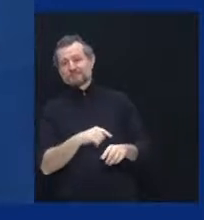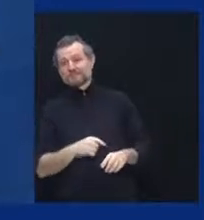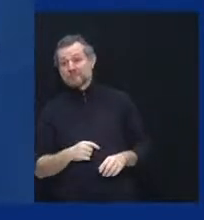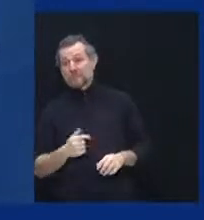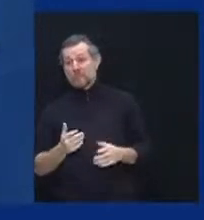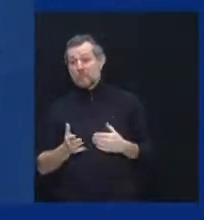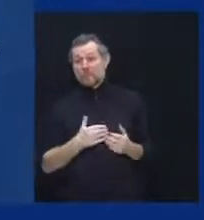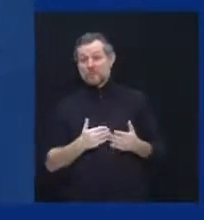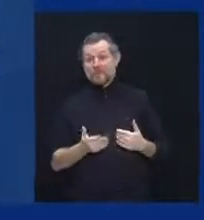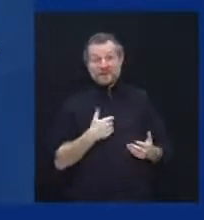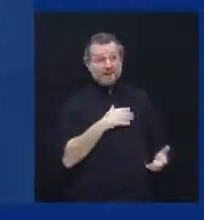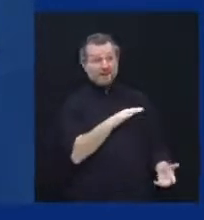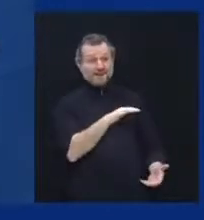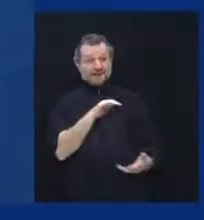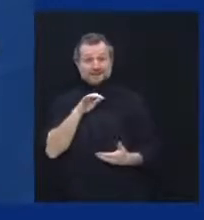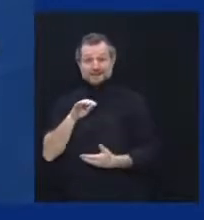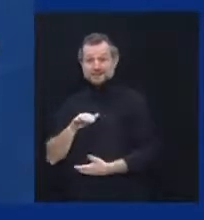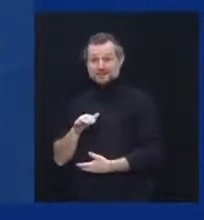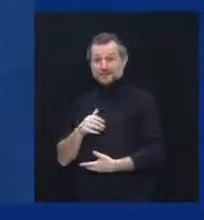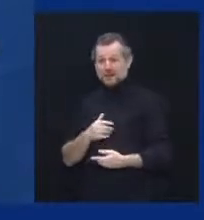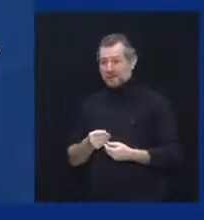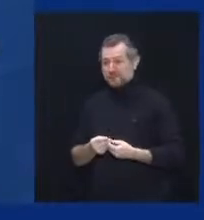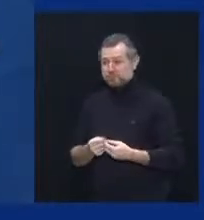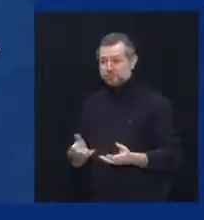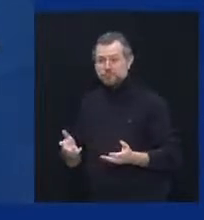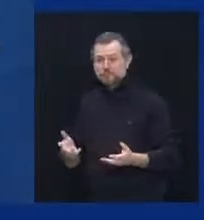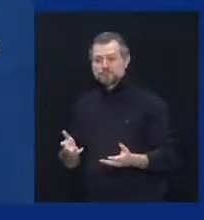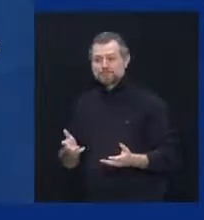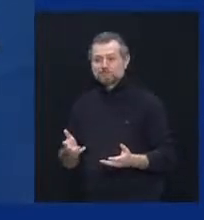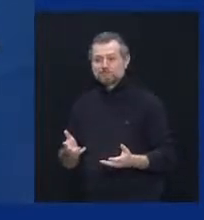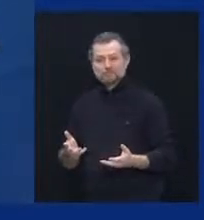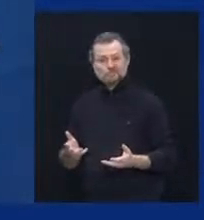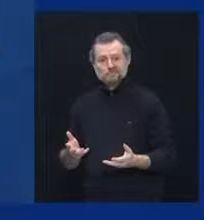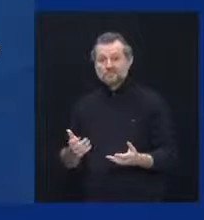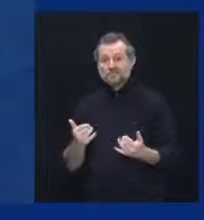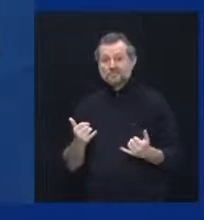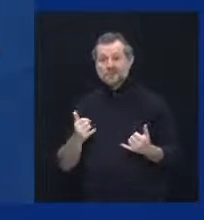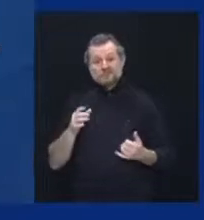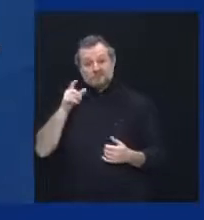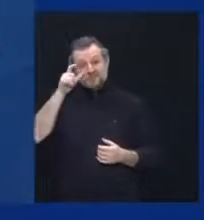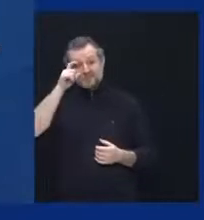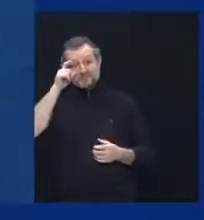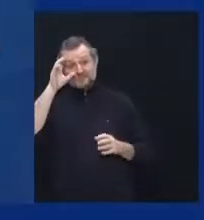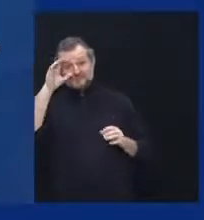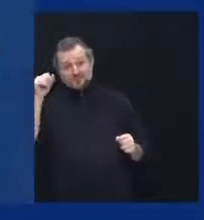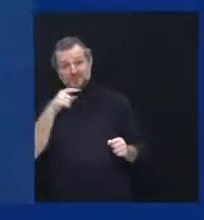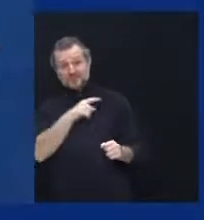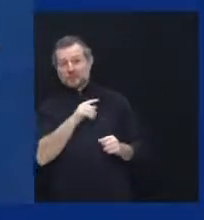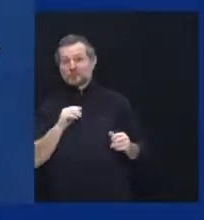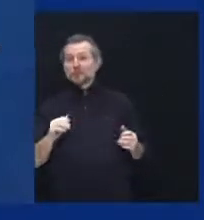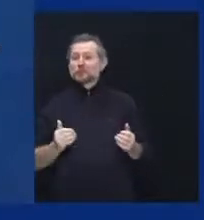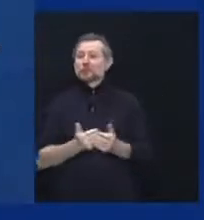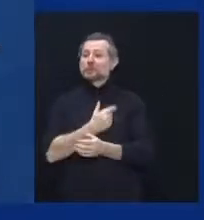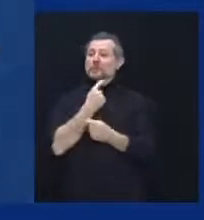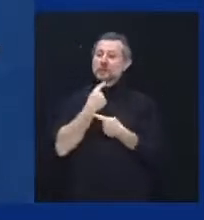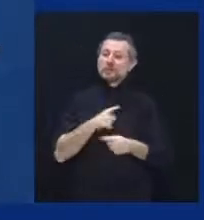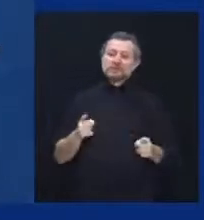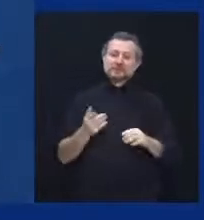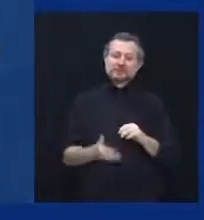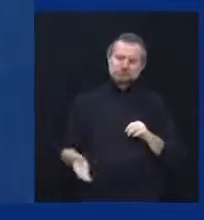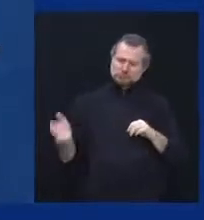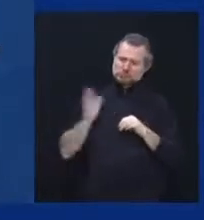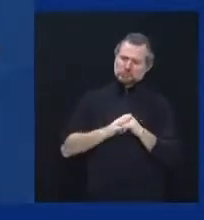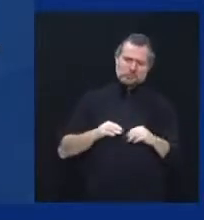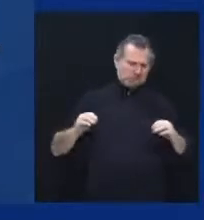receive. But even with President Biden's new announcement of increase, which is